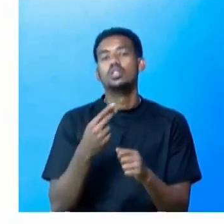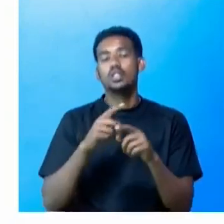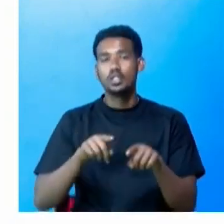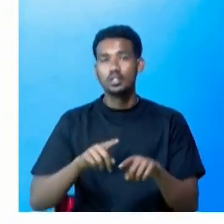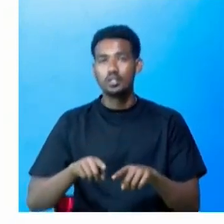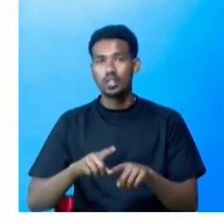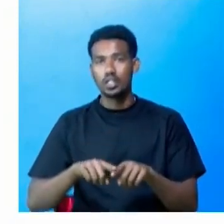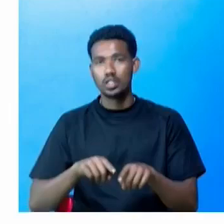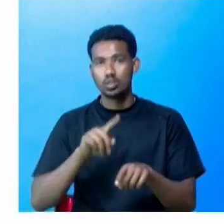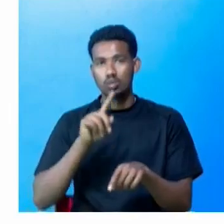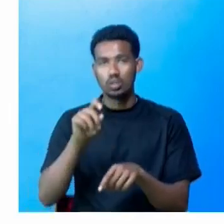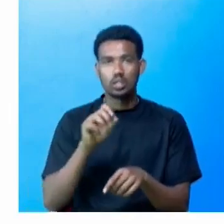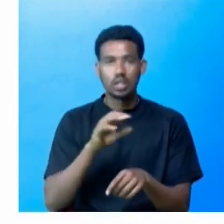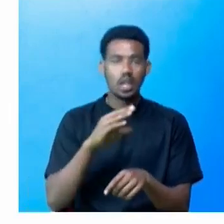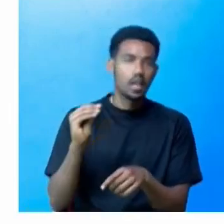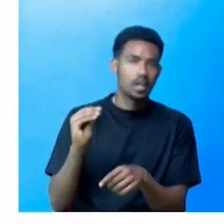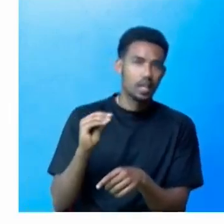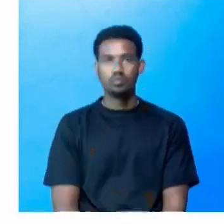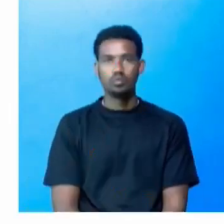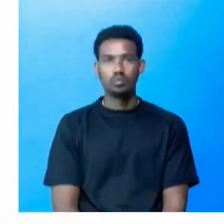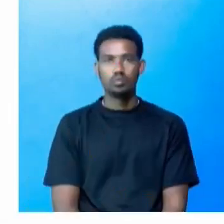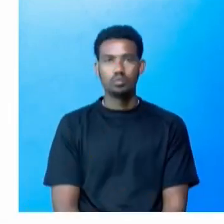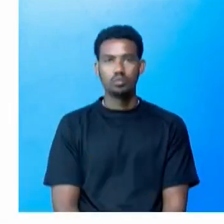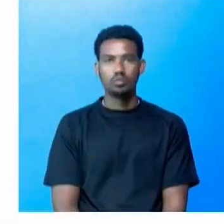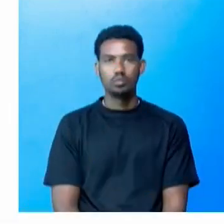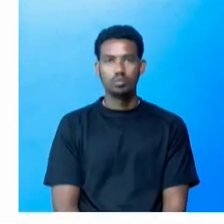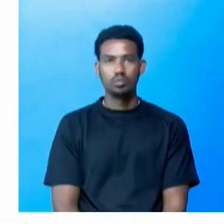soft and rough.